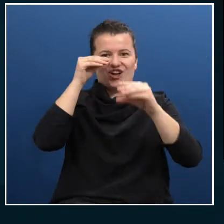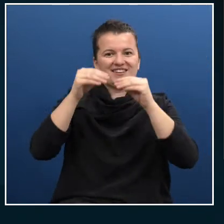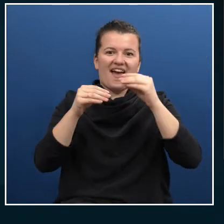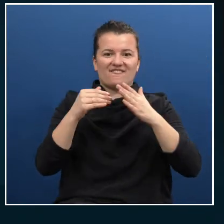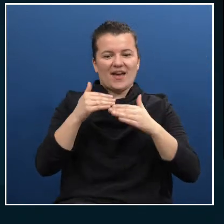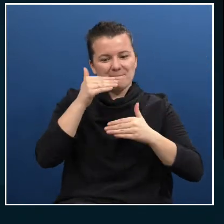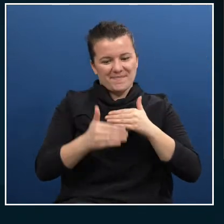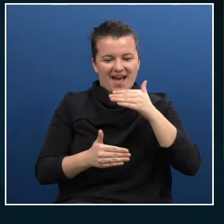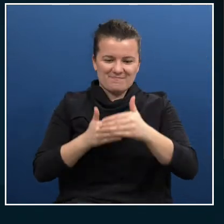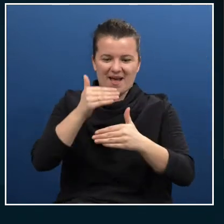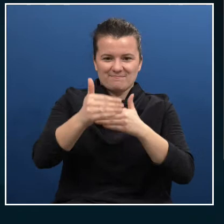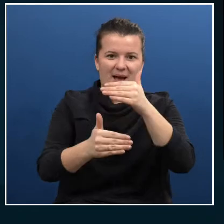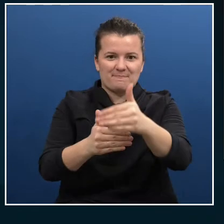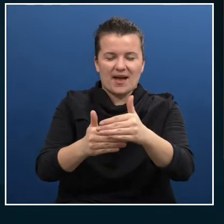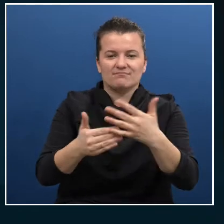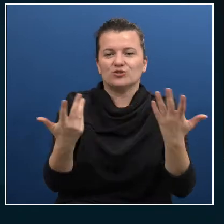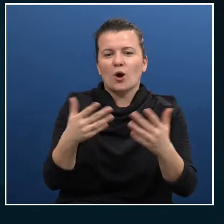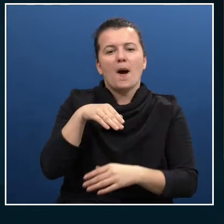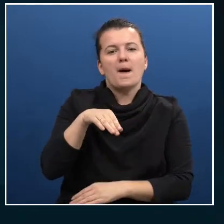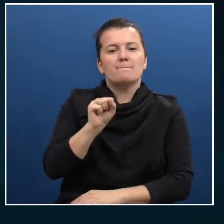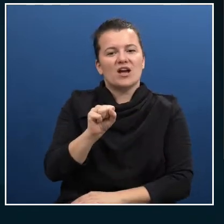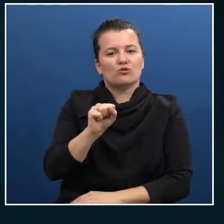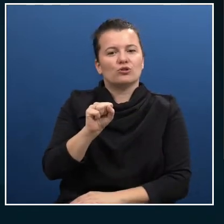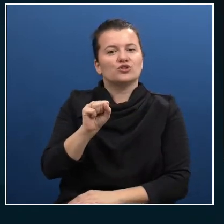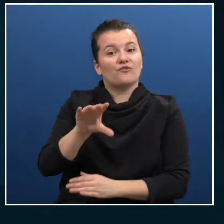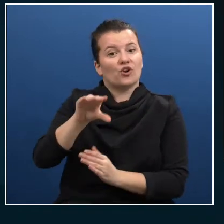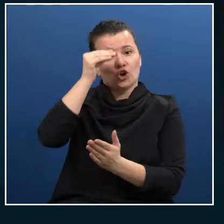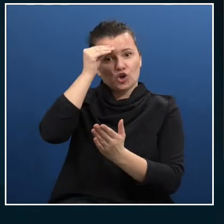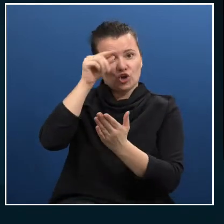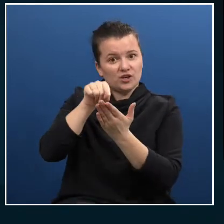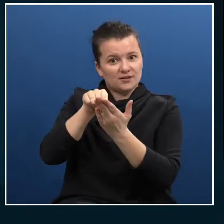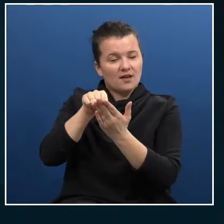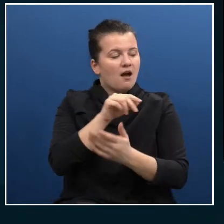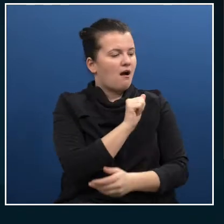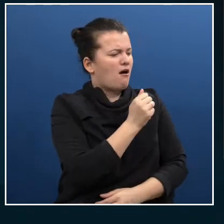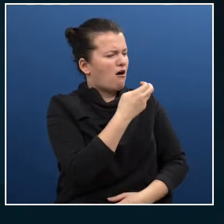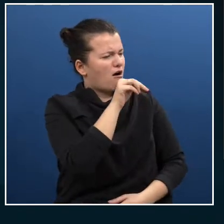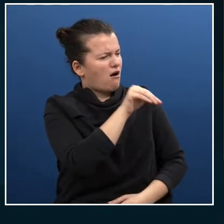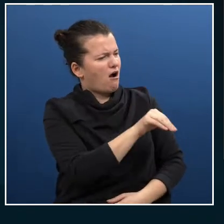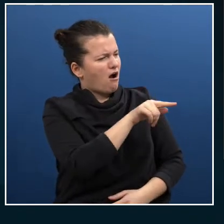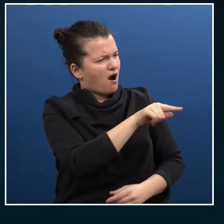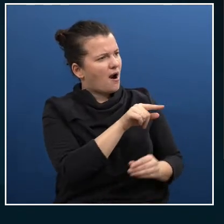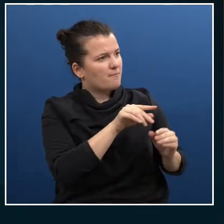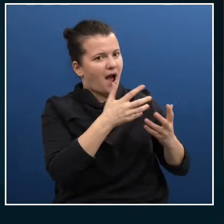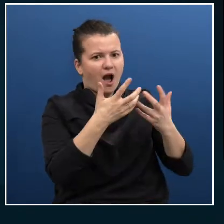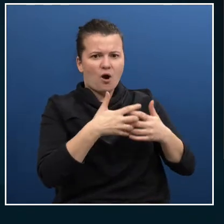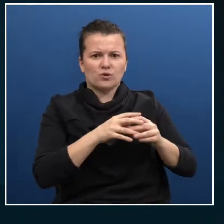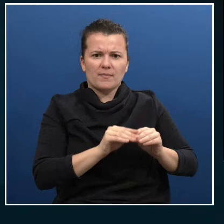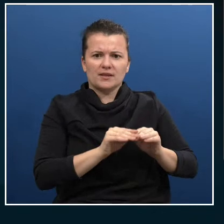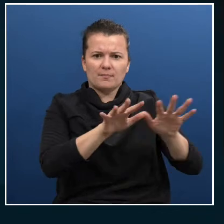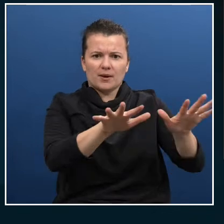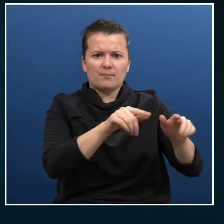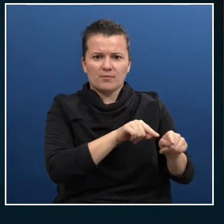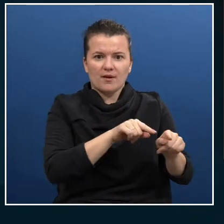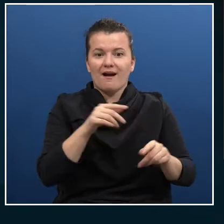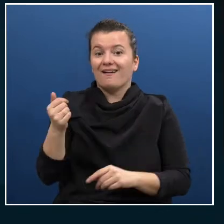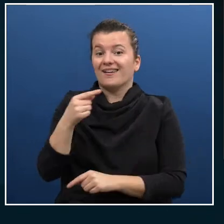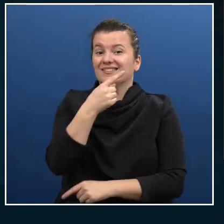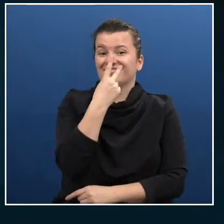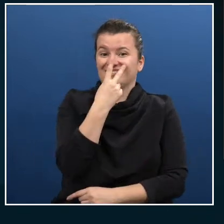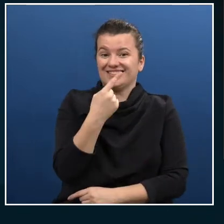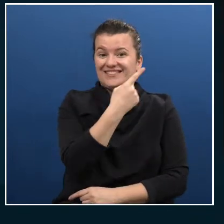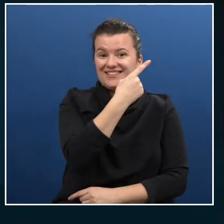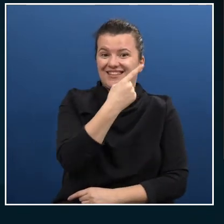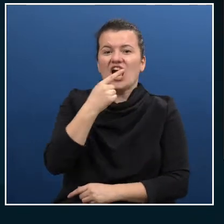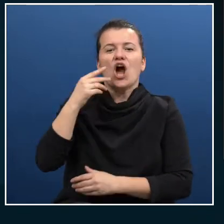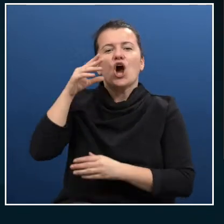for building your own ARM templates or using ARM templates for automated deployments. So feel free to check it out, because